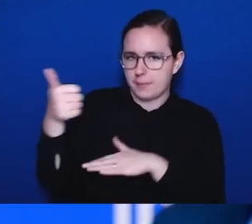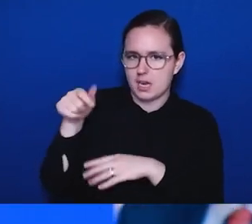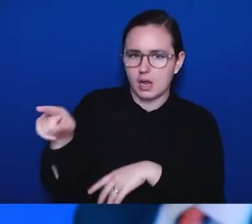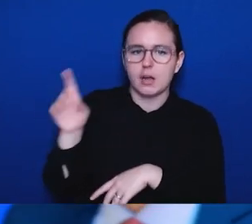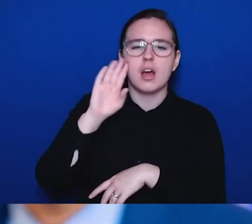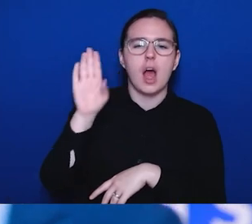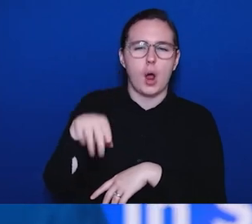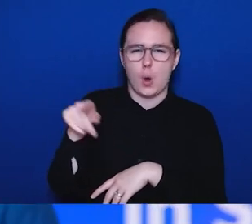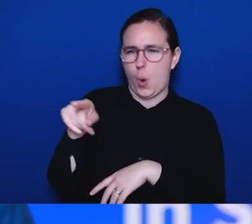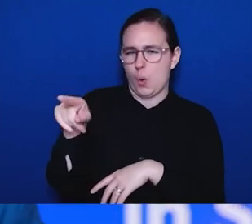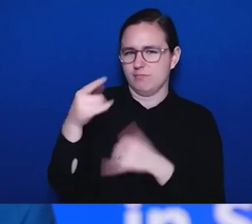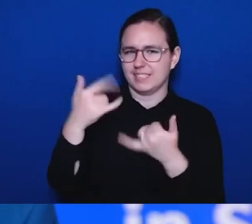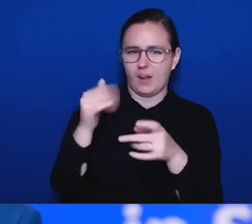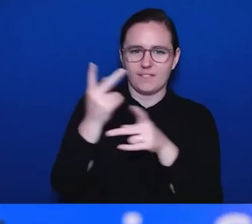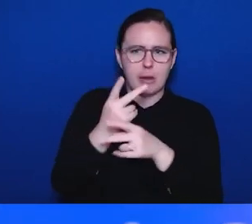News. Go ahead, Binder.